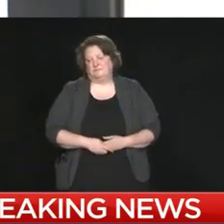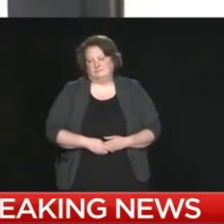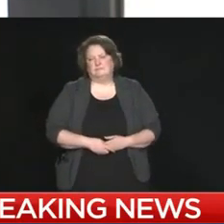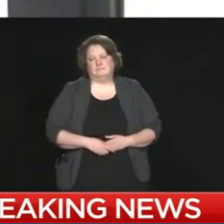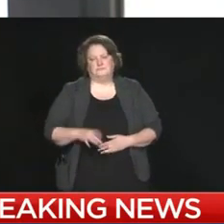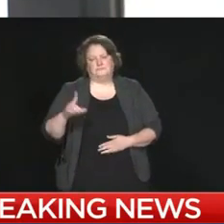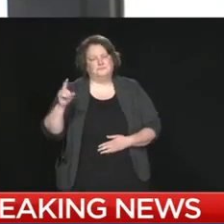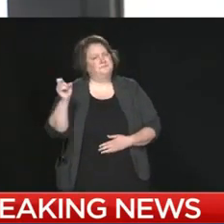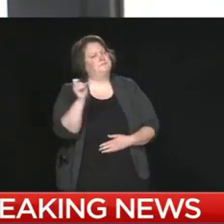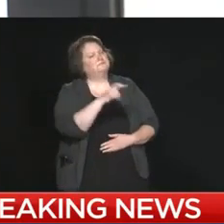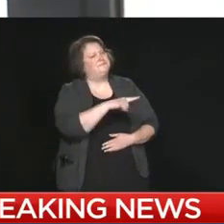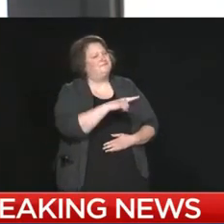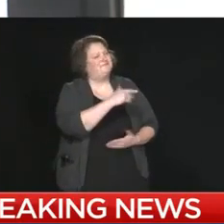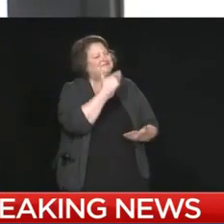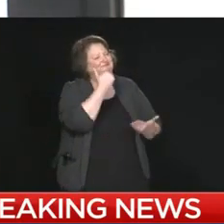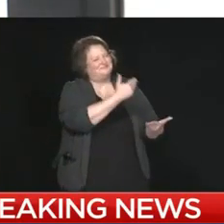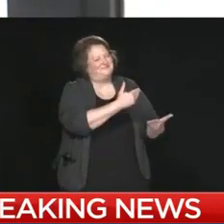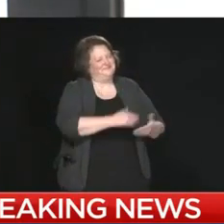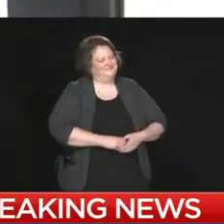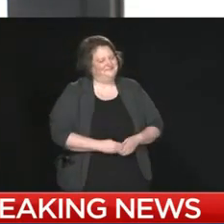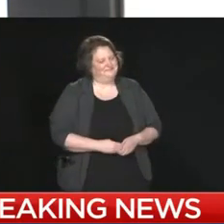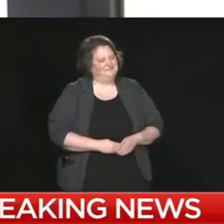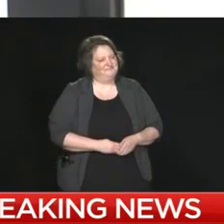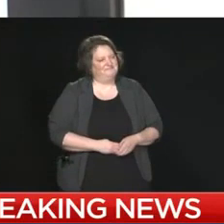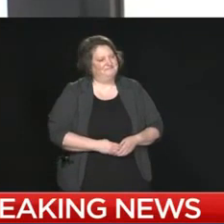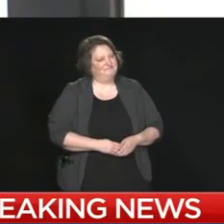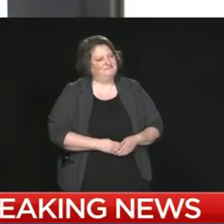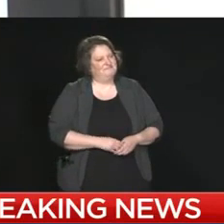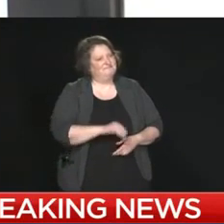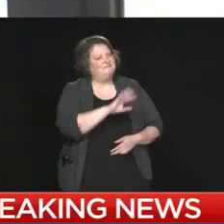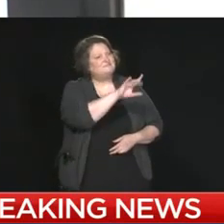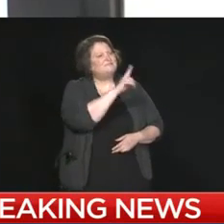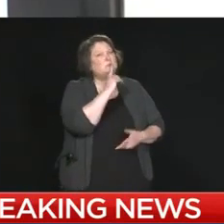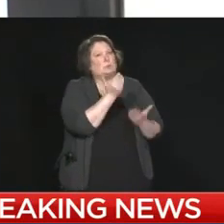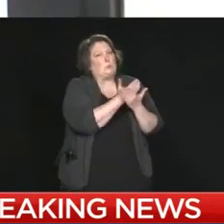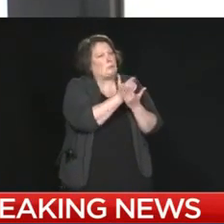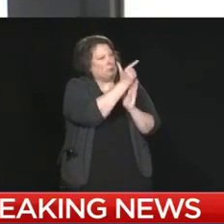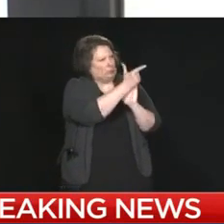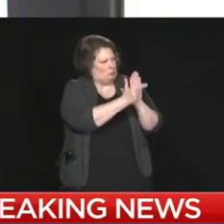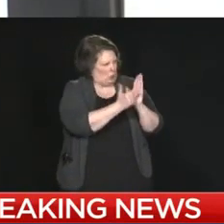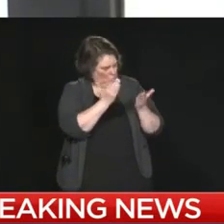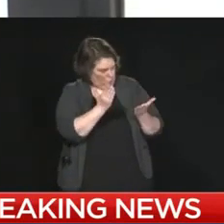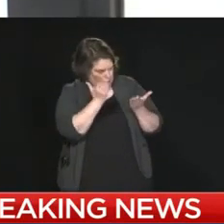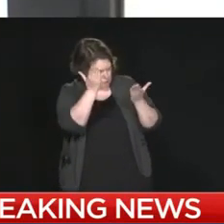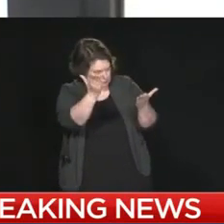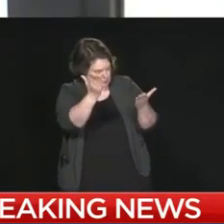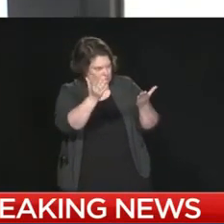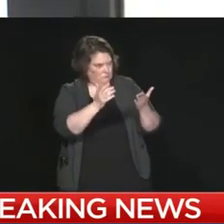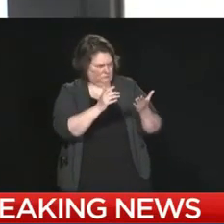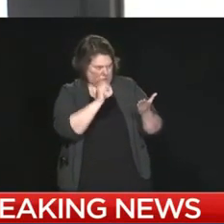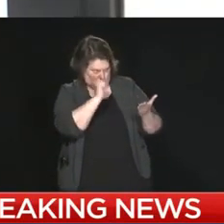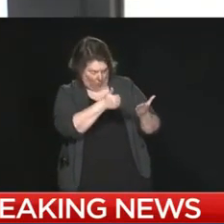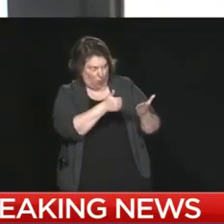Hello, thank you. Mr. Trudeau, if we come back to the bill that will be tabled tomorrow, the NDP